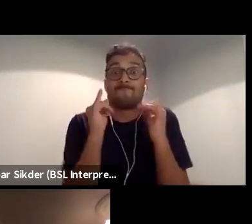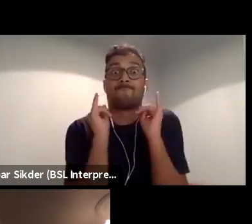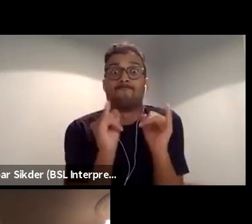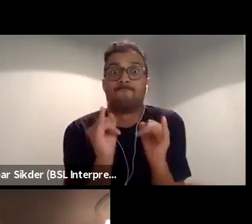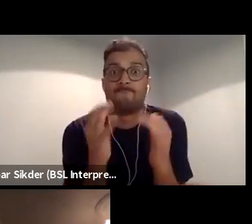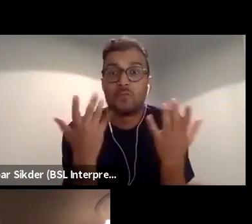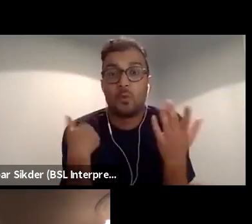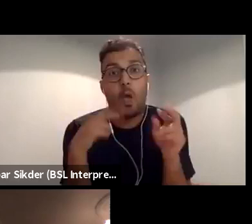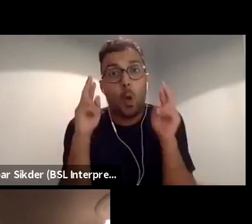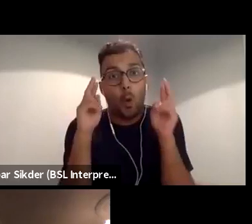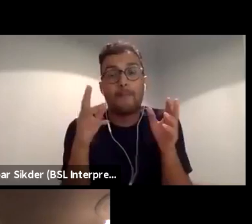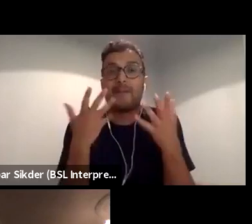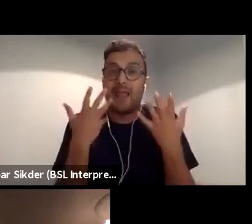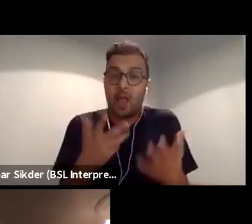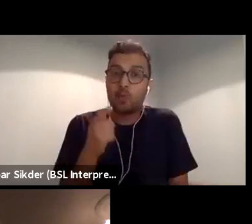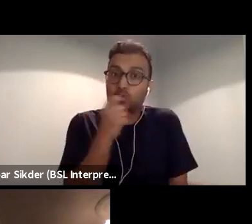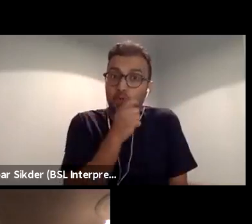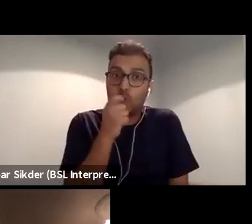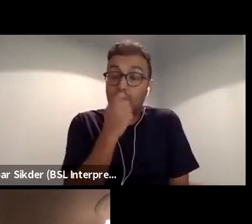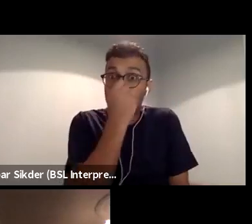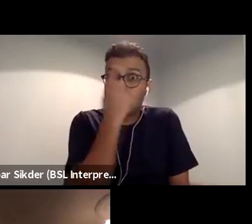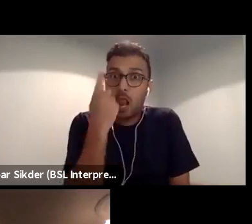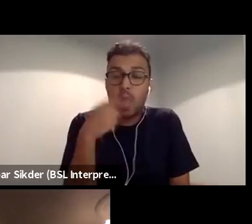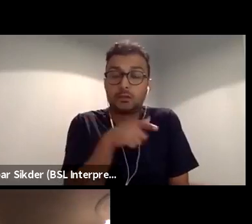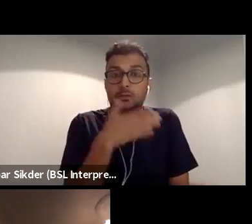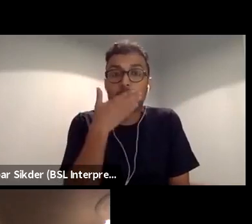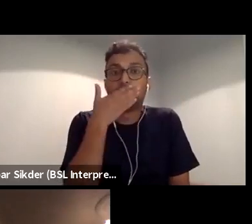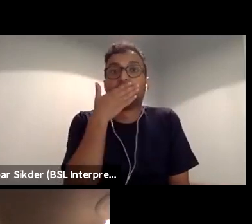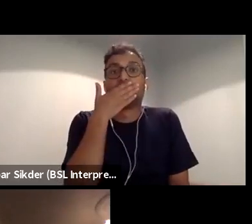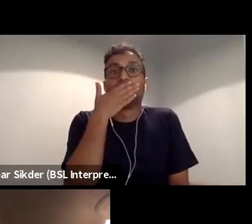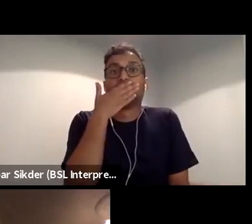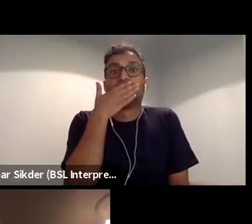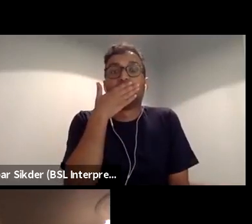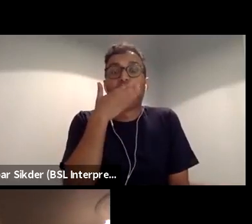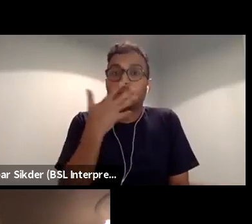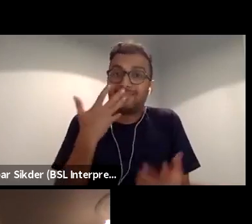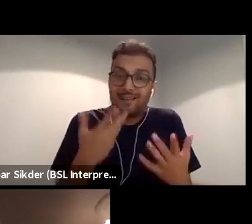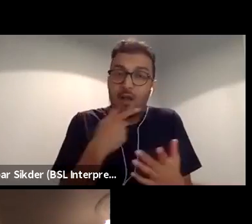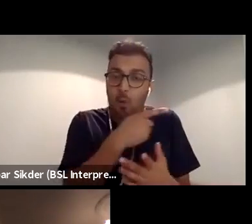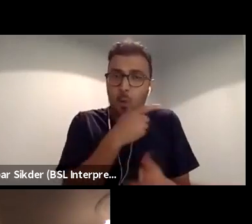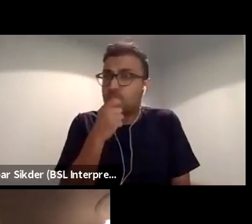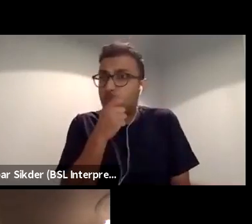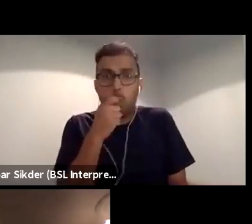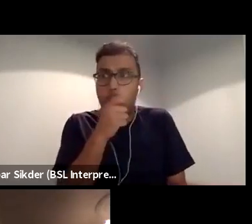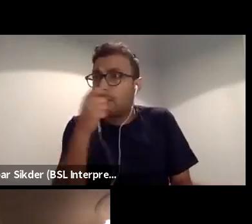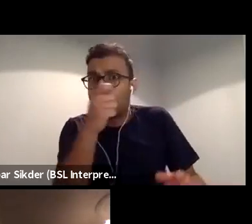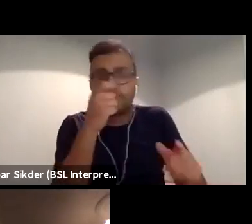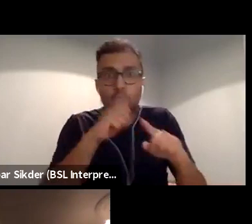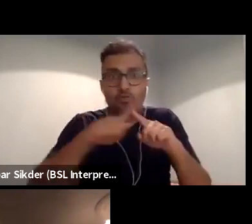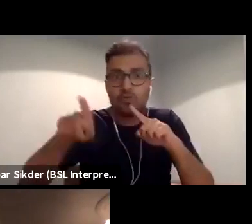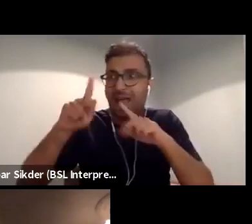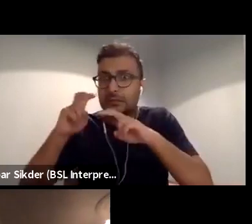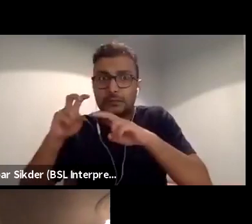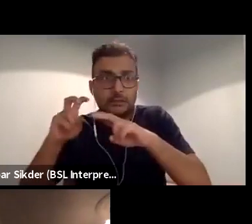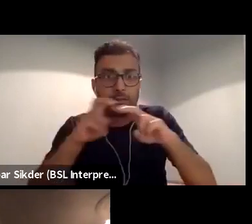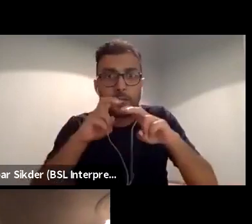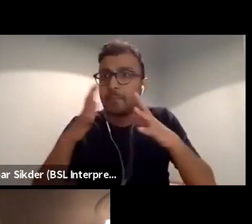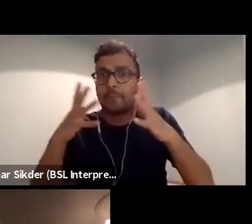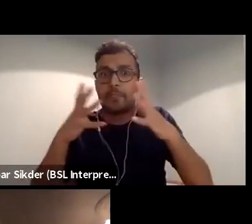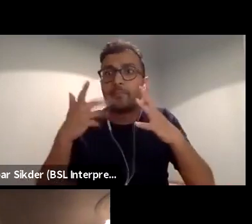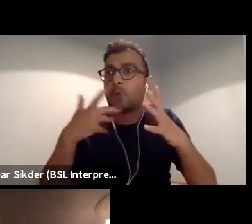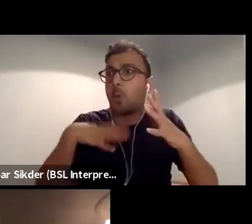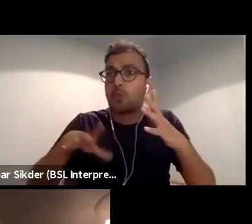this, when they are reporting and looking for comment. And I mean, in terms of post Christchurch, what I would say, I